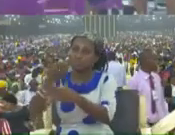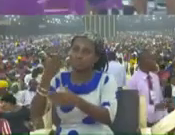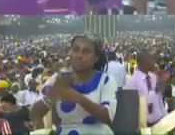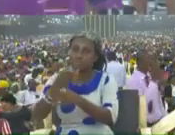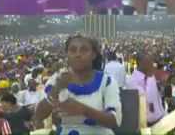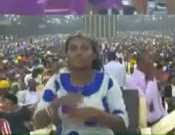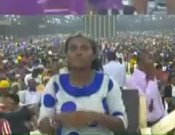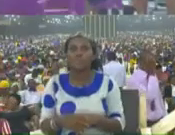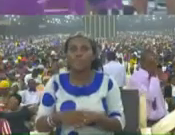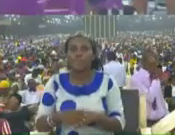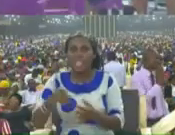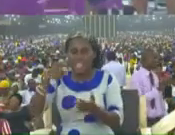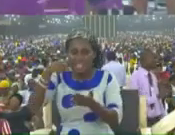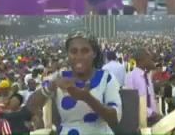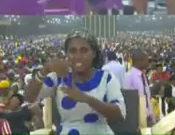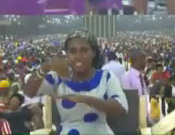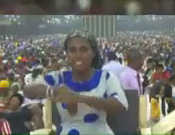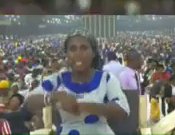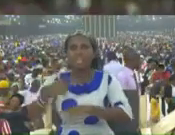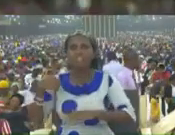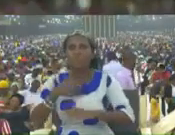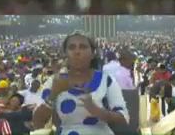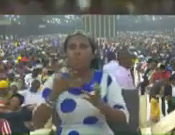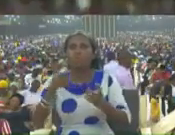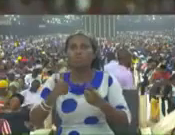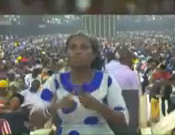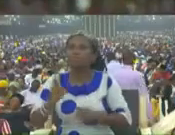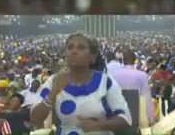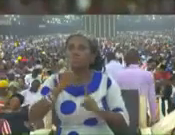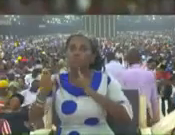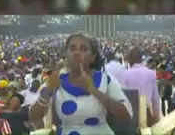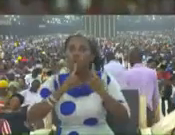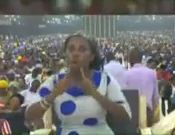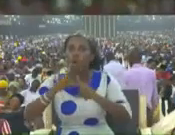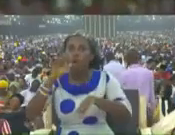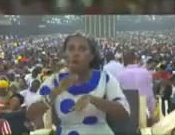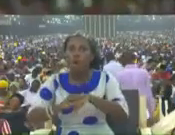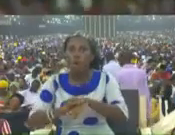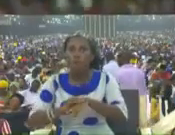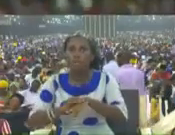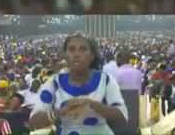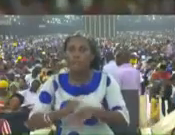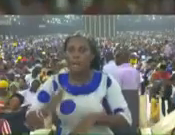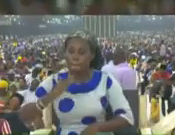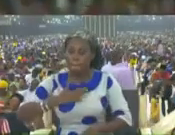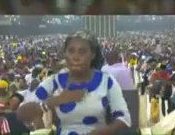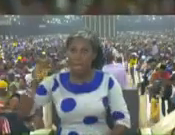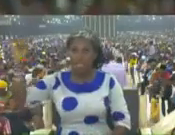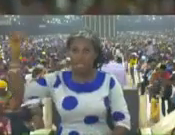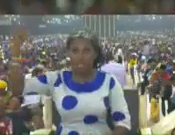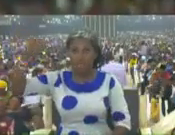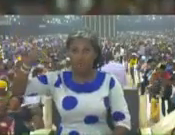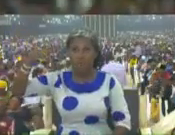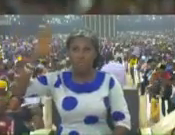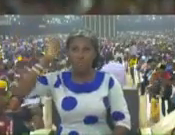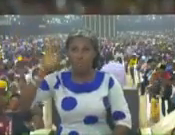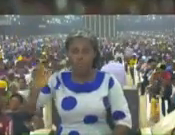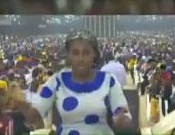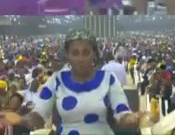Tonight we want to talk on My Son Will Rise Again.